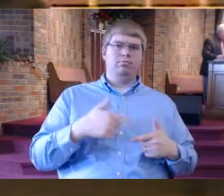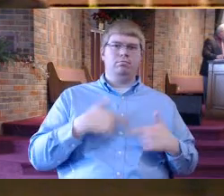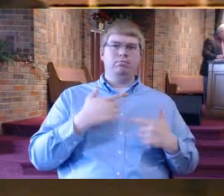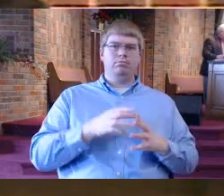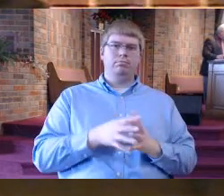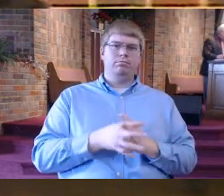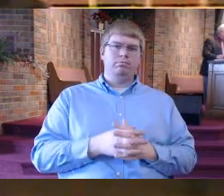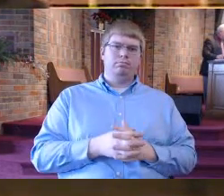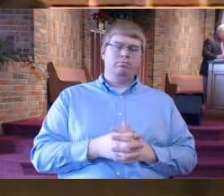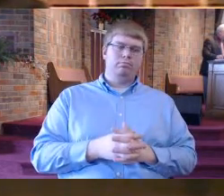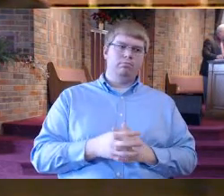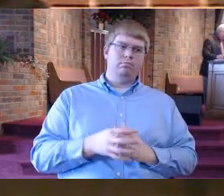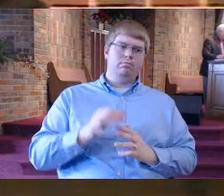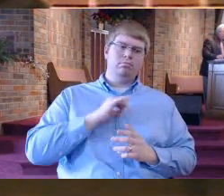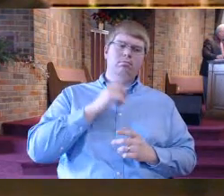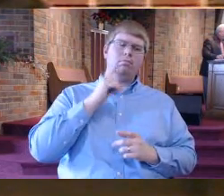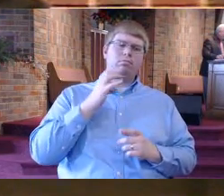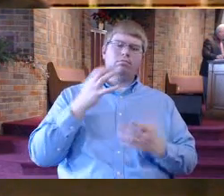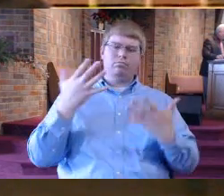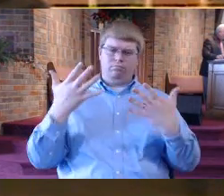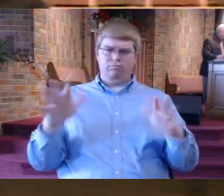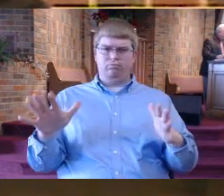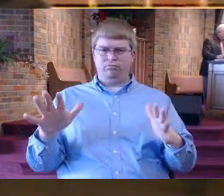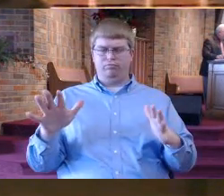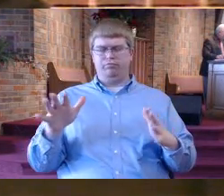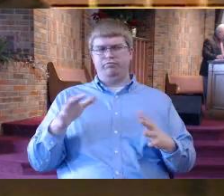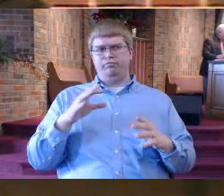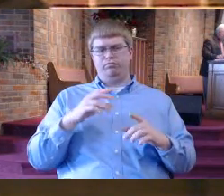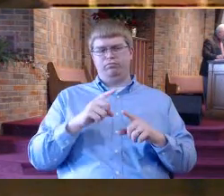But I want to conclude in another direction.